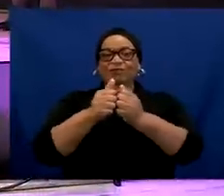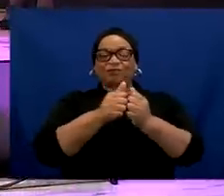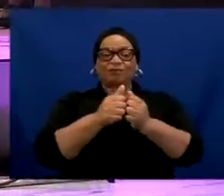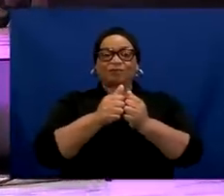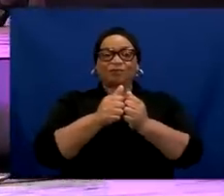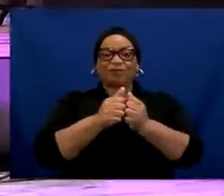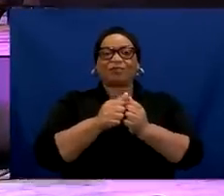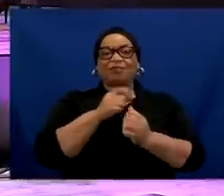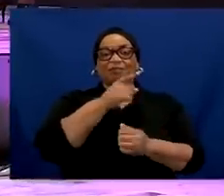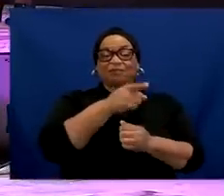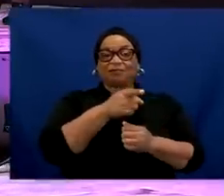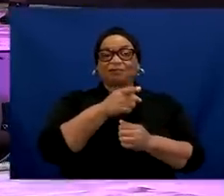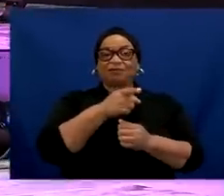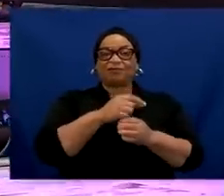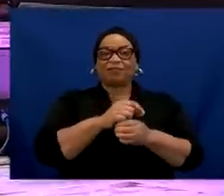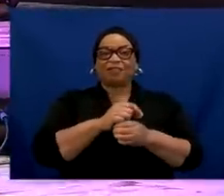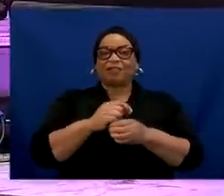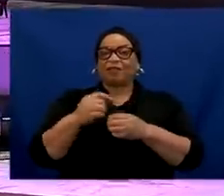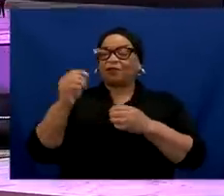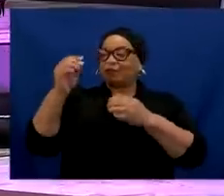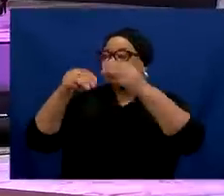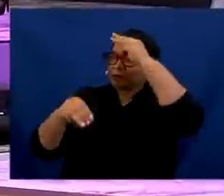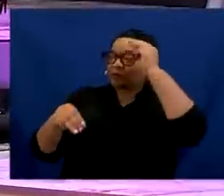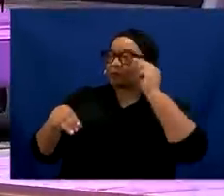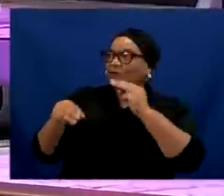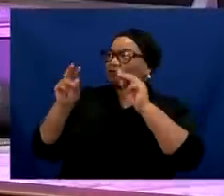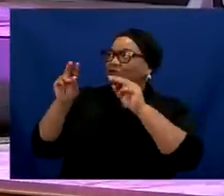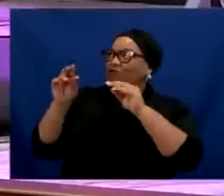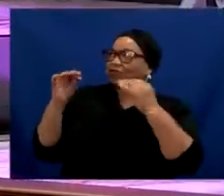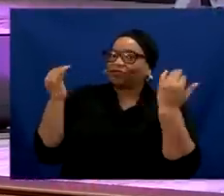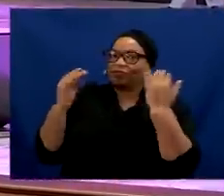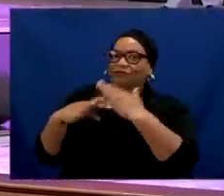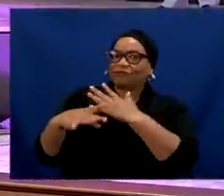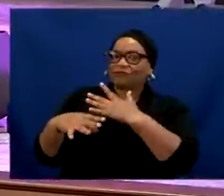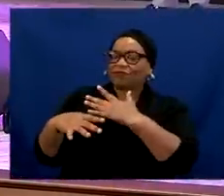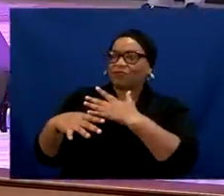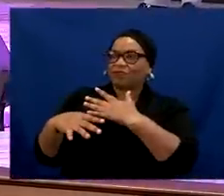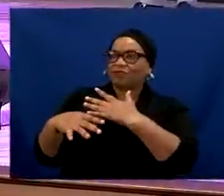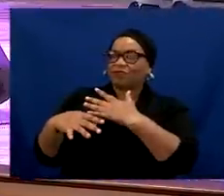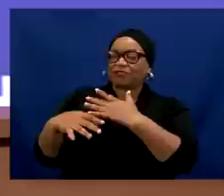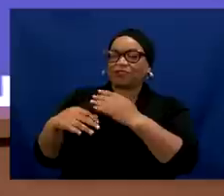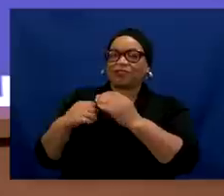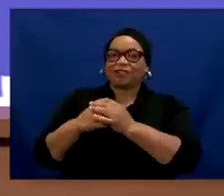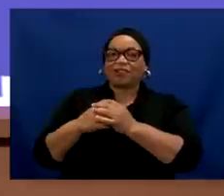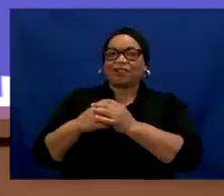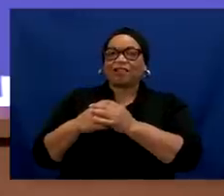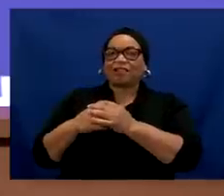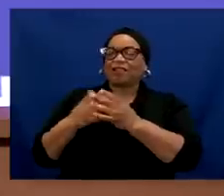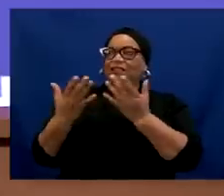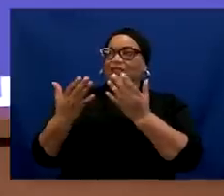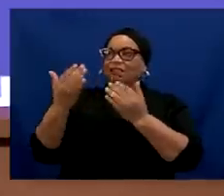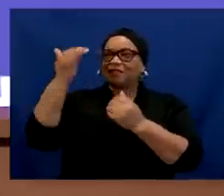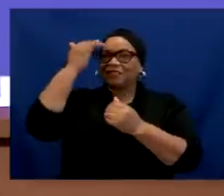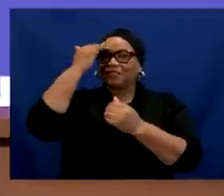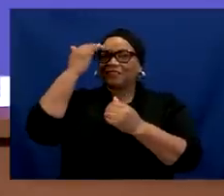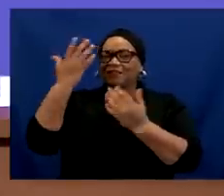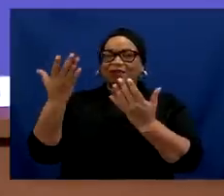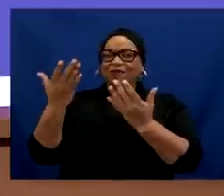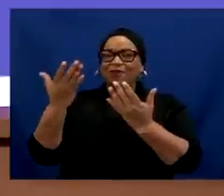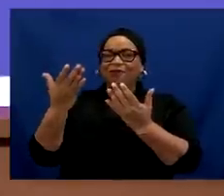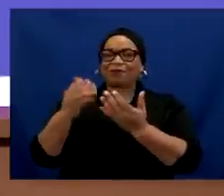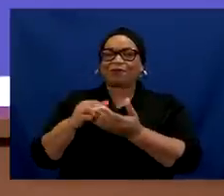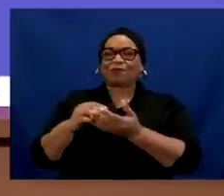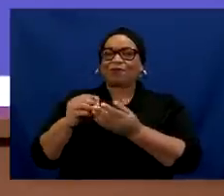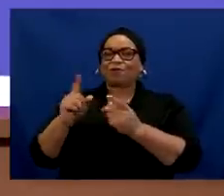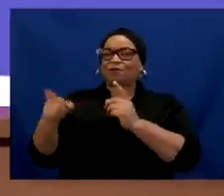among women. And when she saw him, she was troubled at his saying, and cast in her mind what manner